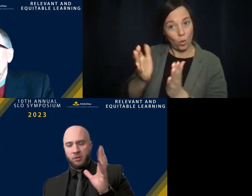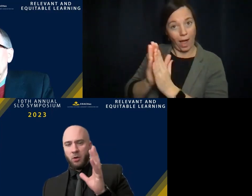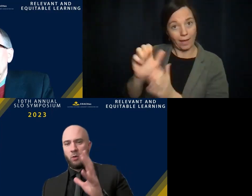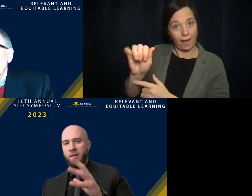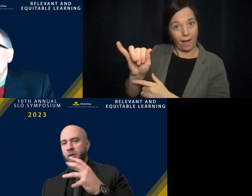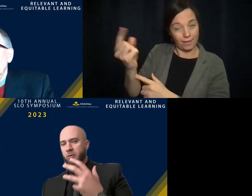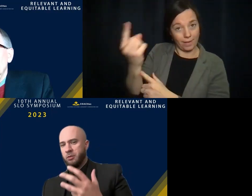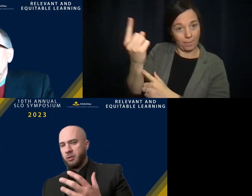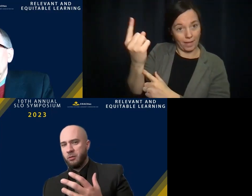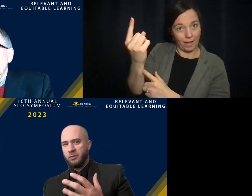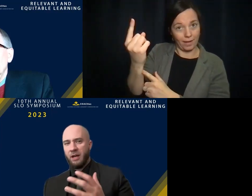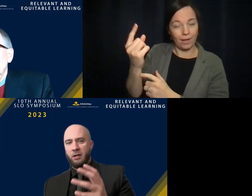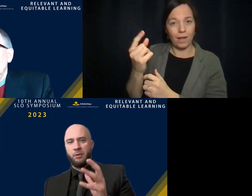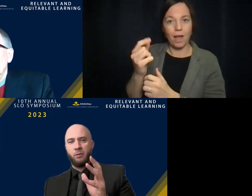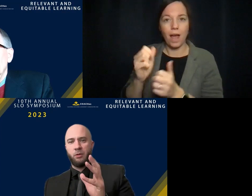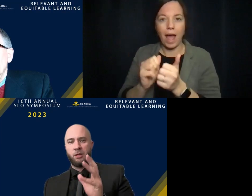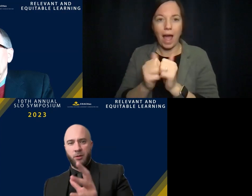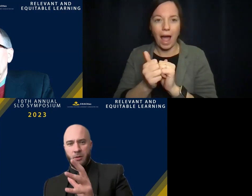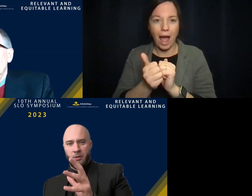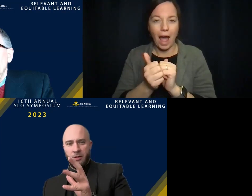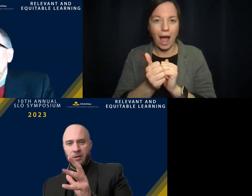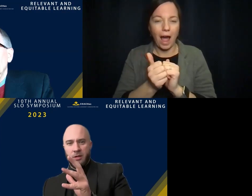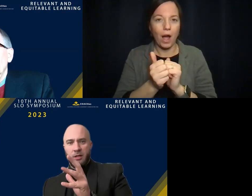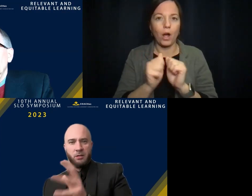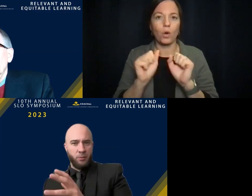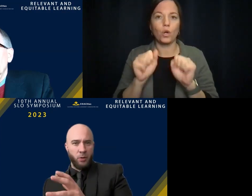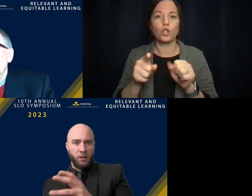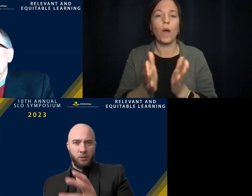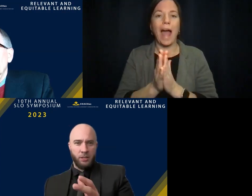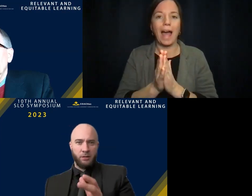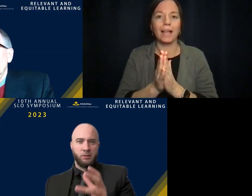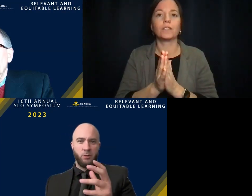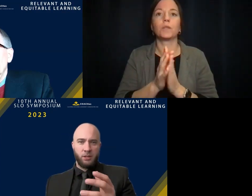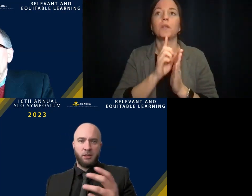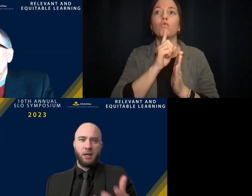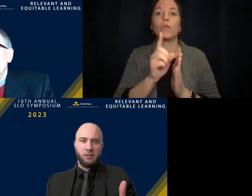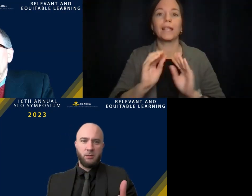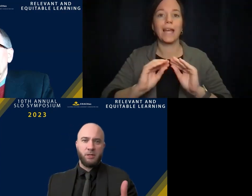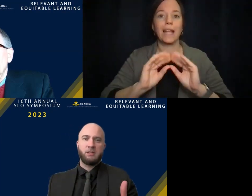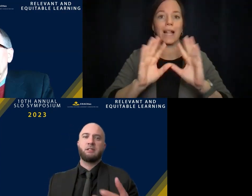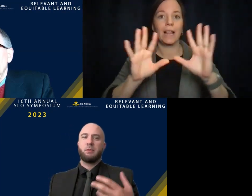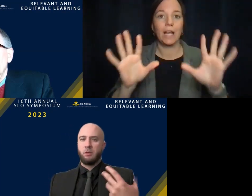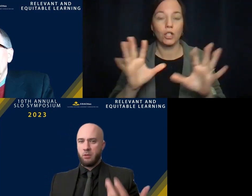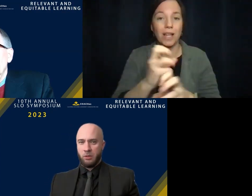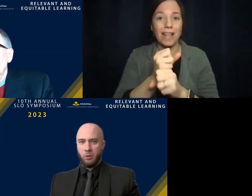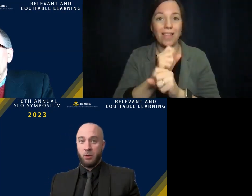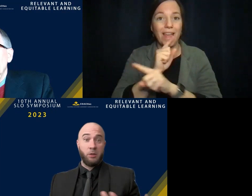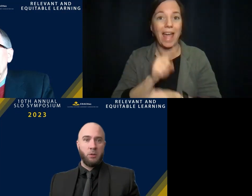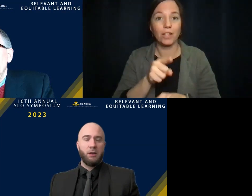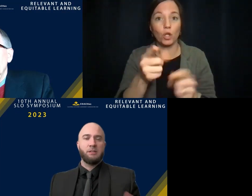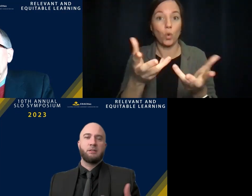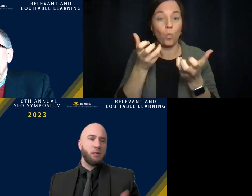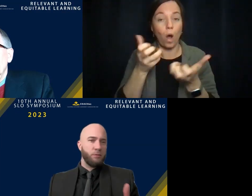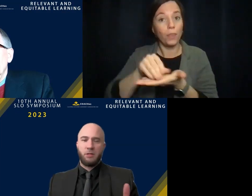help hone in on those skills of how to be really clear and to the point and articulate to really get to the answer? Because that's something they're going to learn